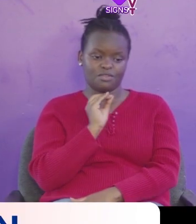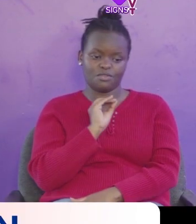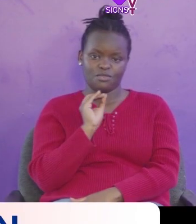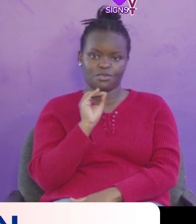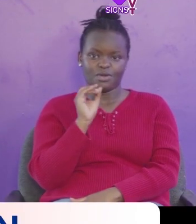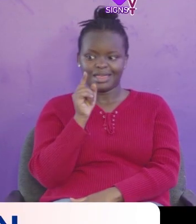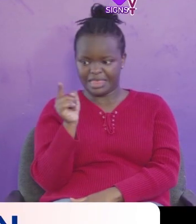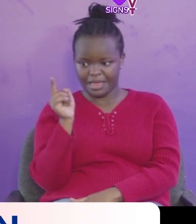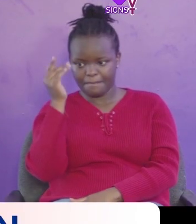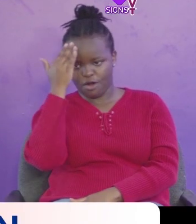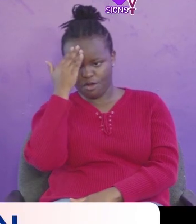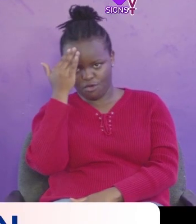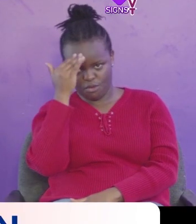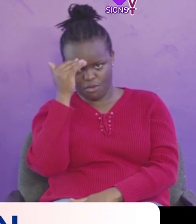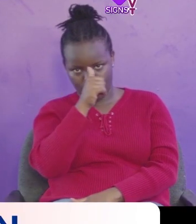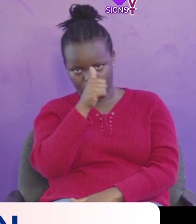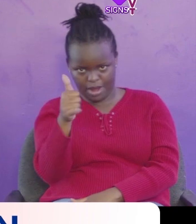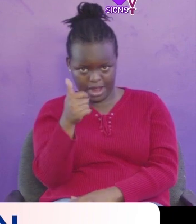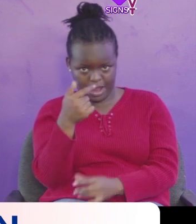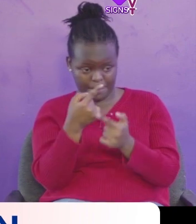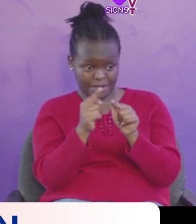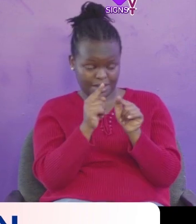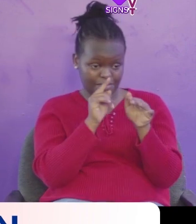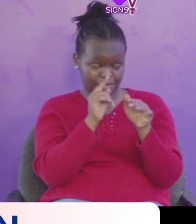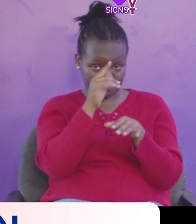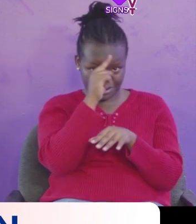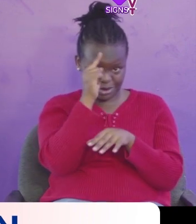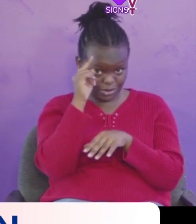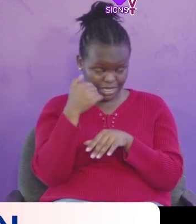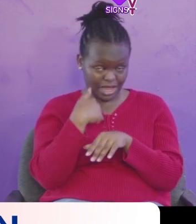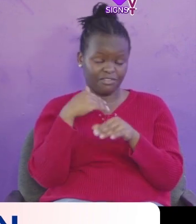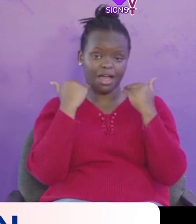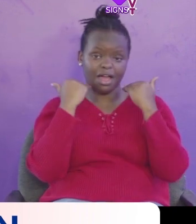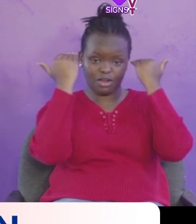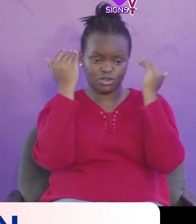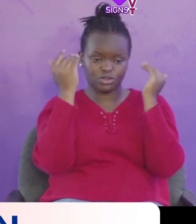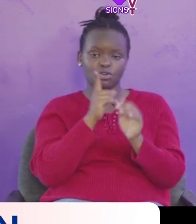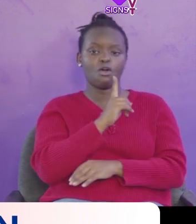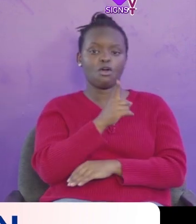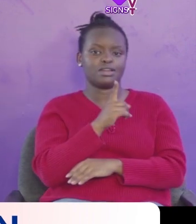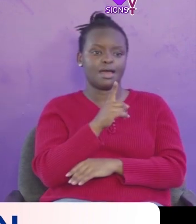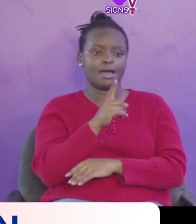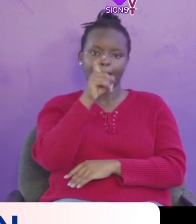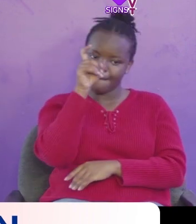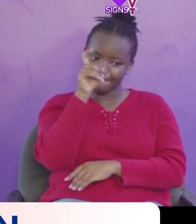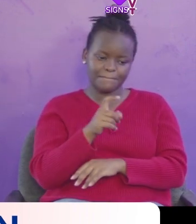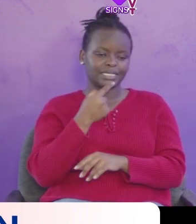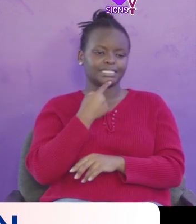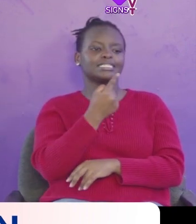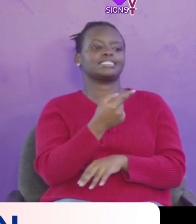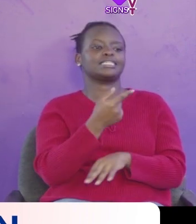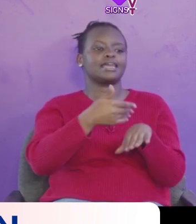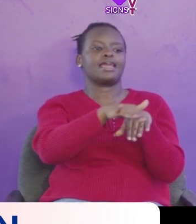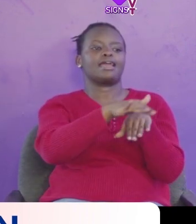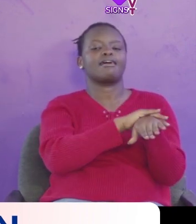know. But because we had a court order already barring them from they had to come and cover